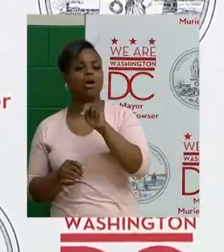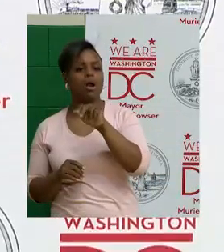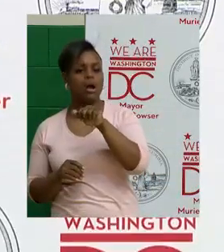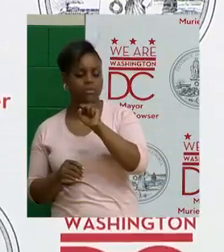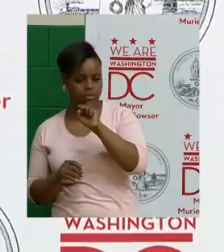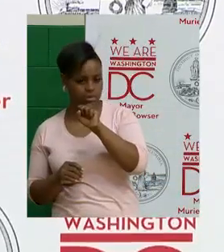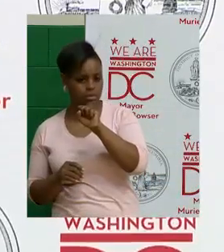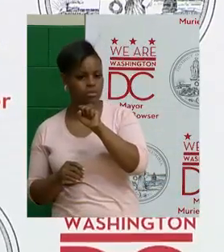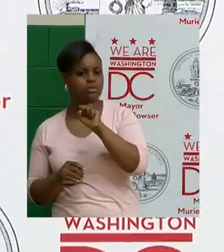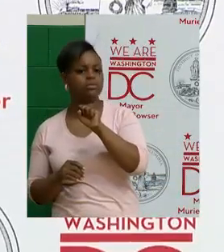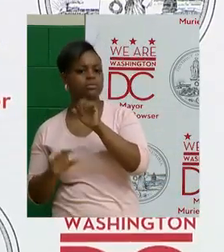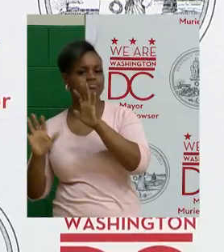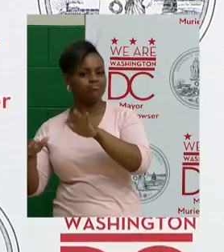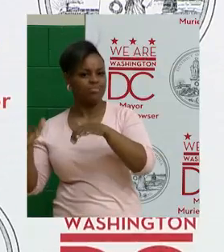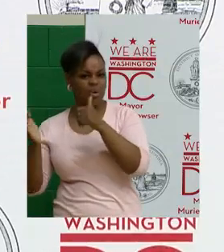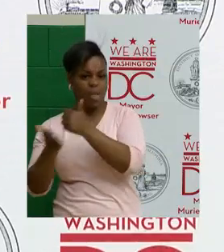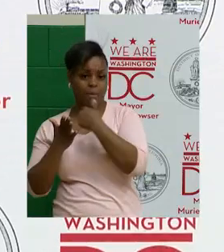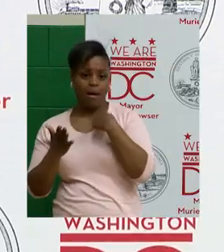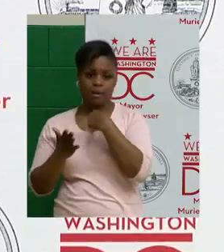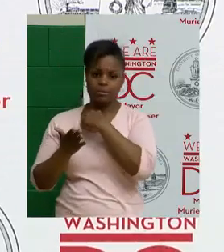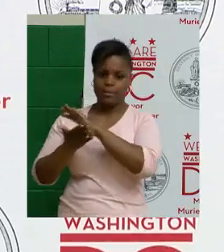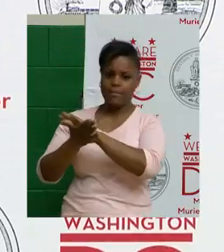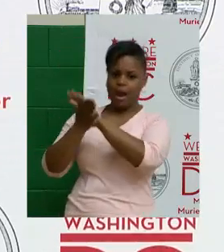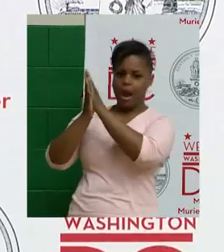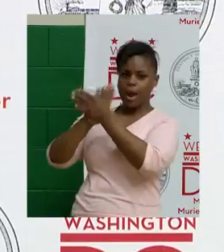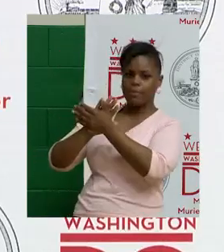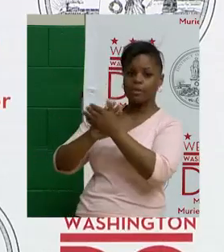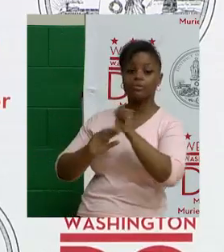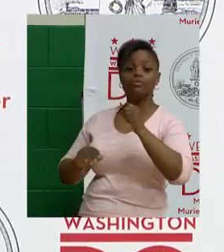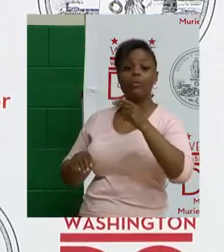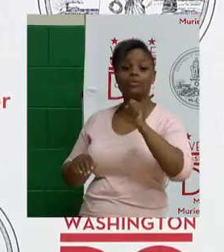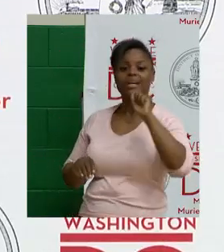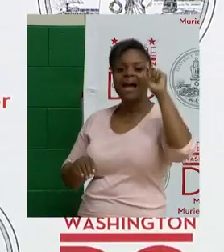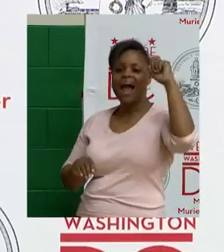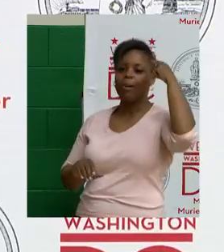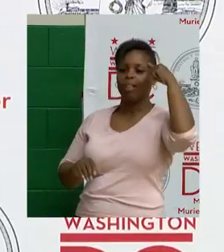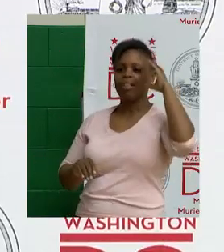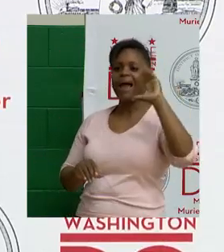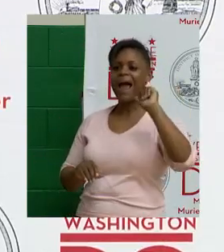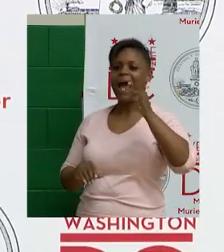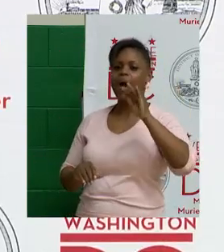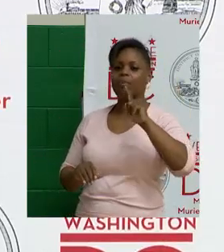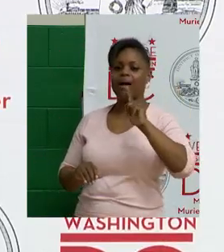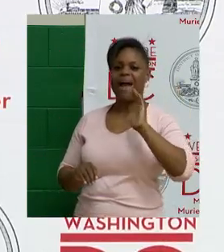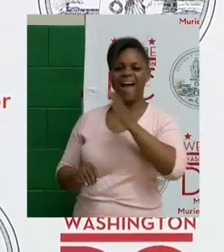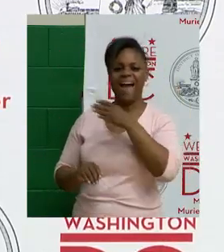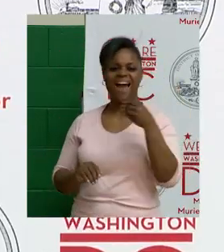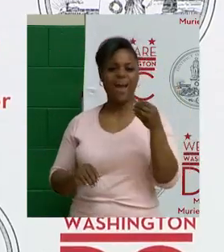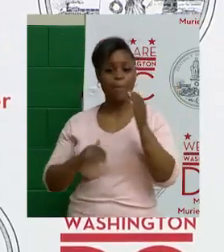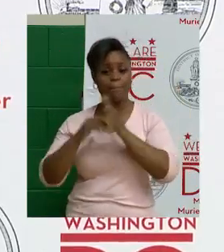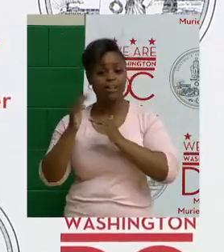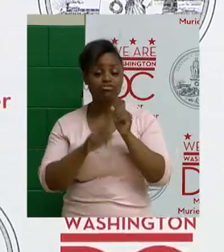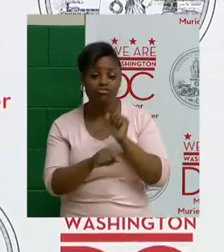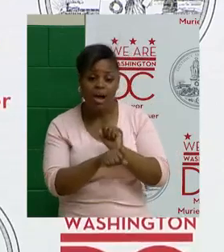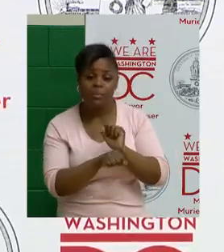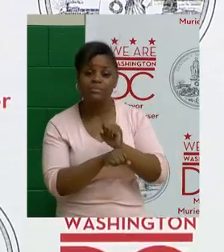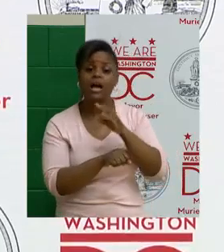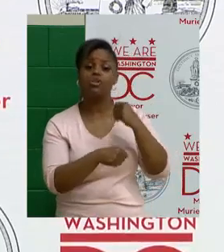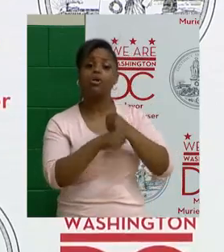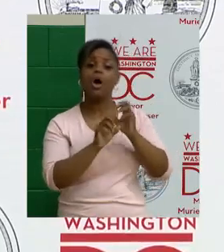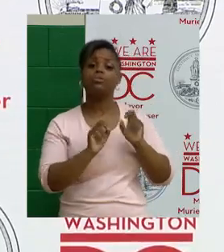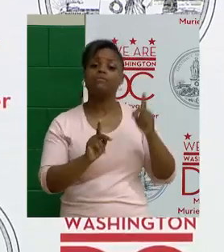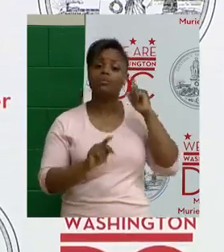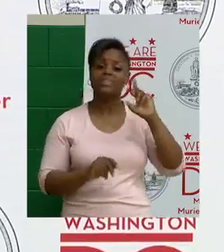our reputation as the sports capital, but also have built jobs and created opportunities for DC residents